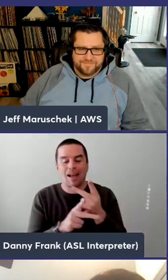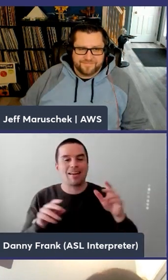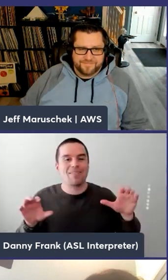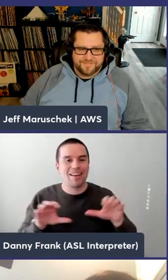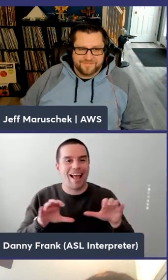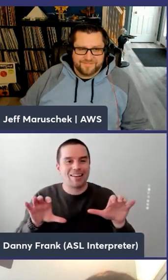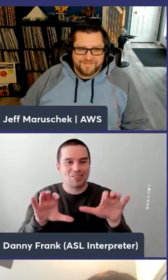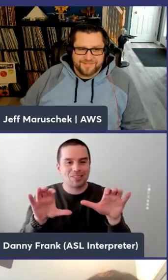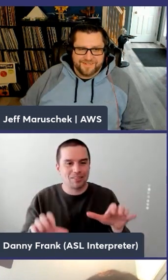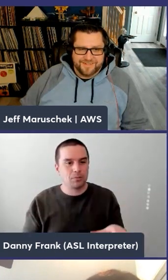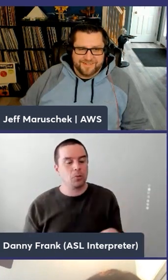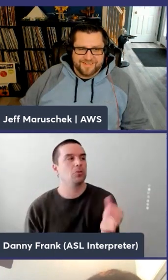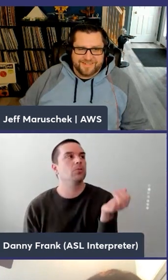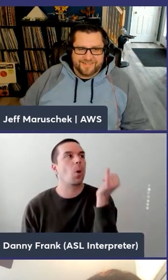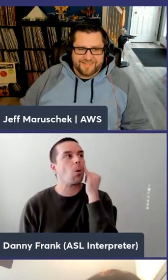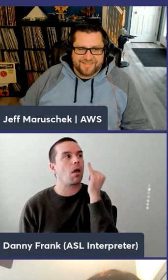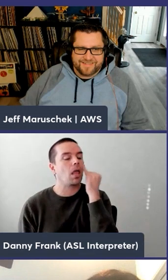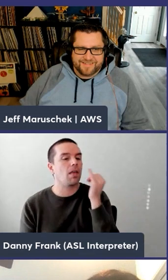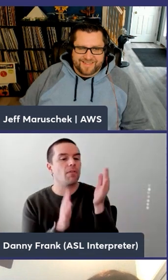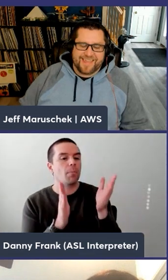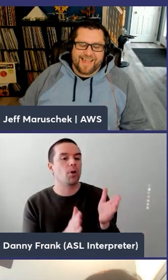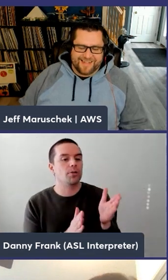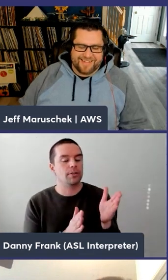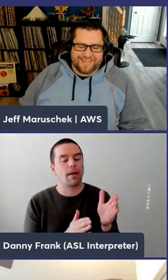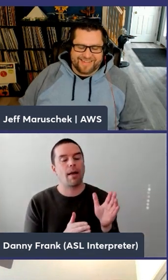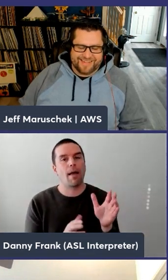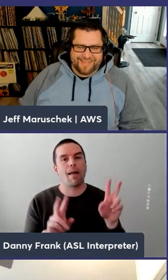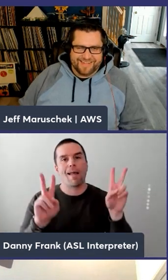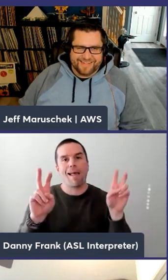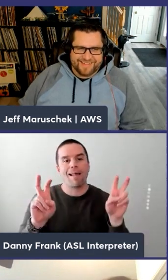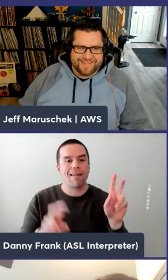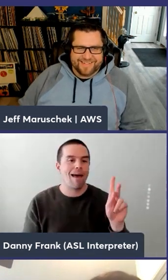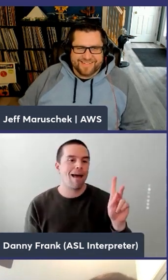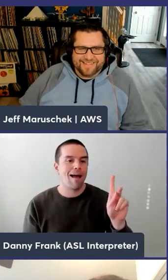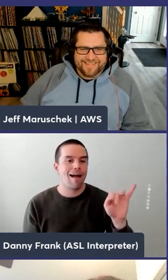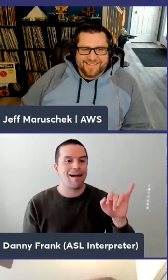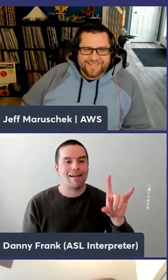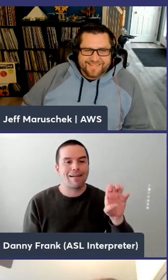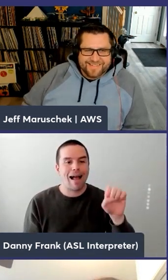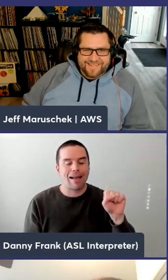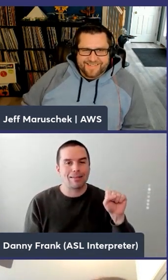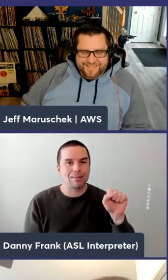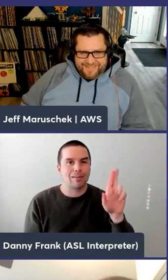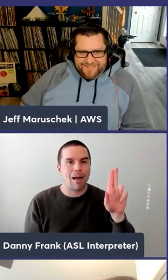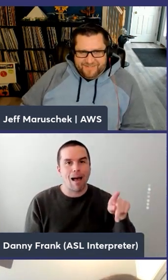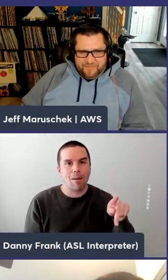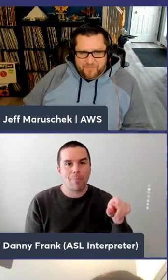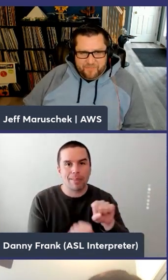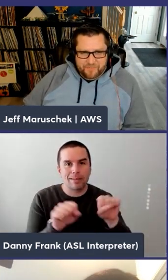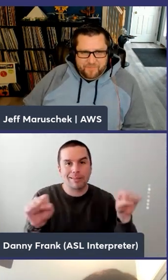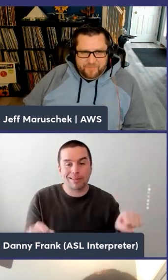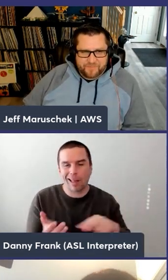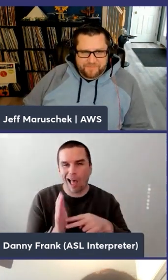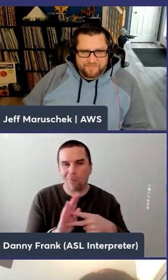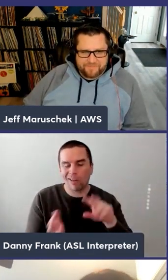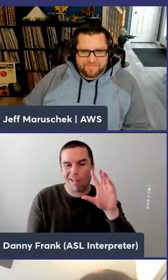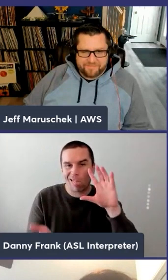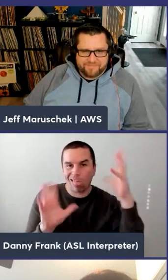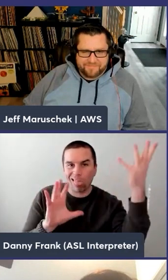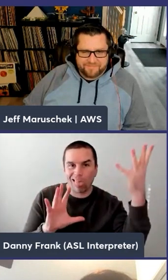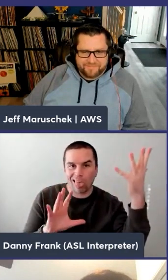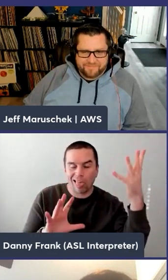so if mistakes. someone happens to Kyle up the system, you do have a capacity limit to where you Yes. you can say,